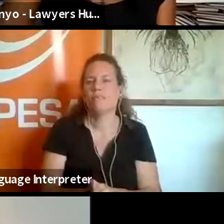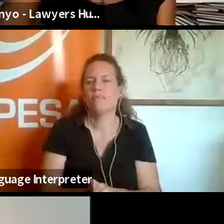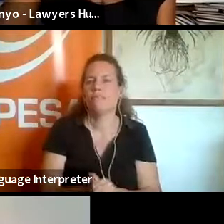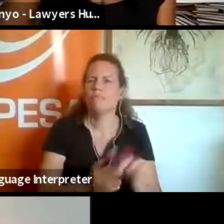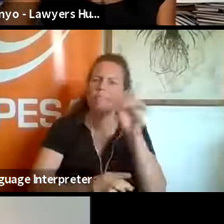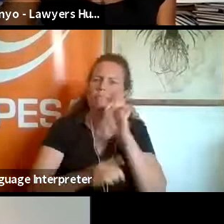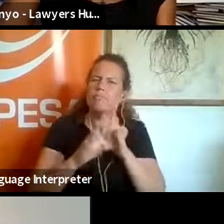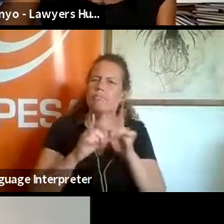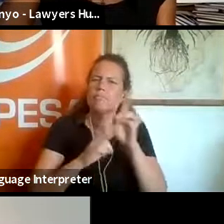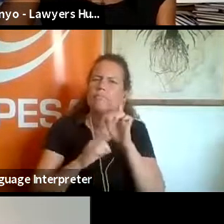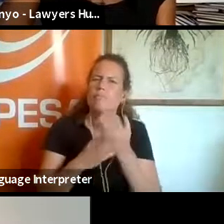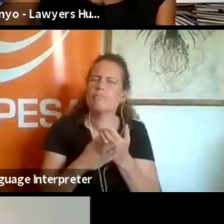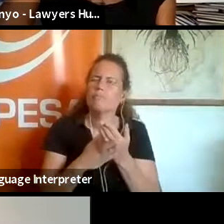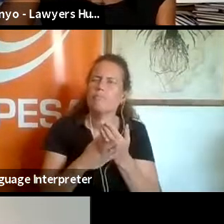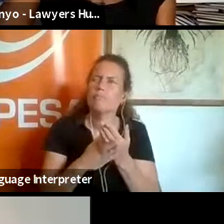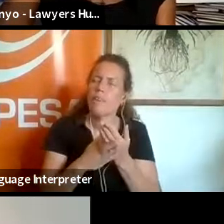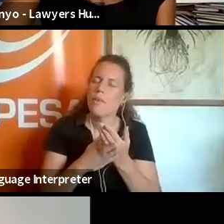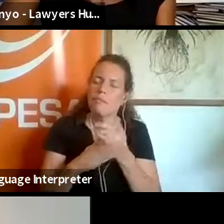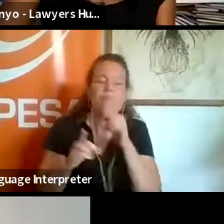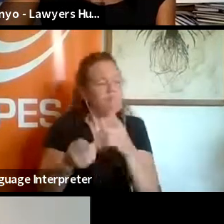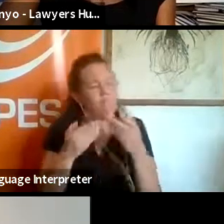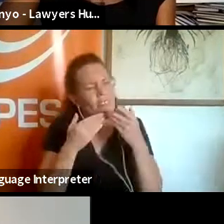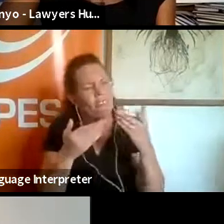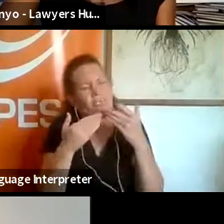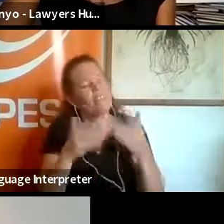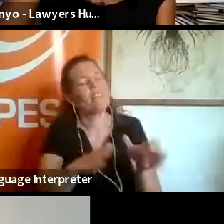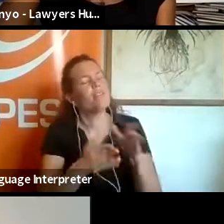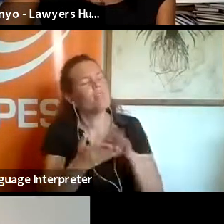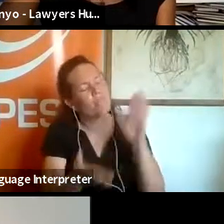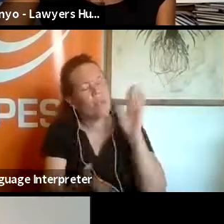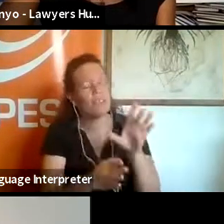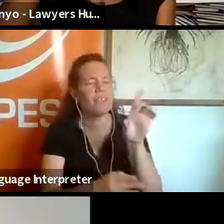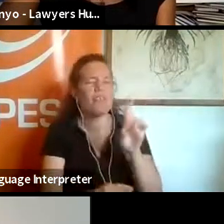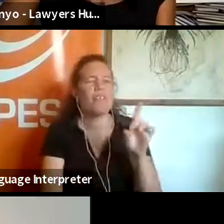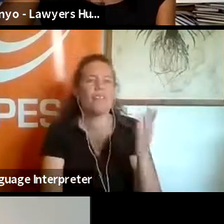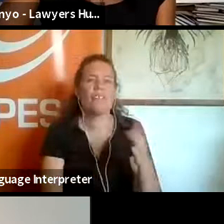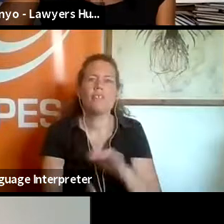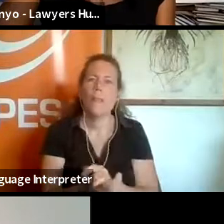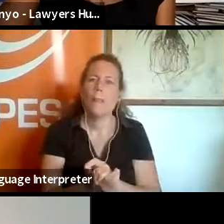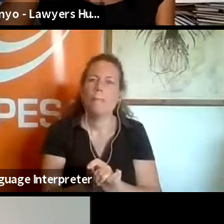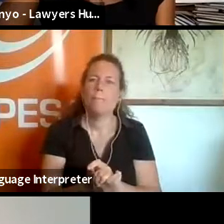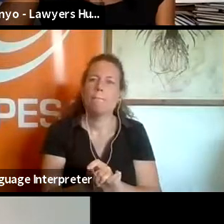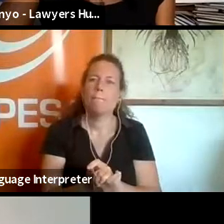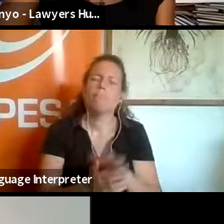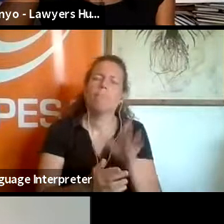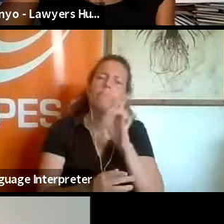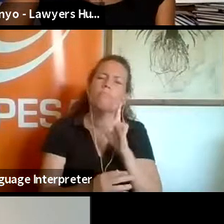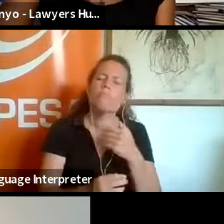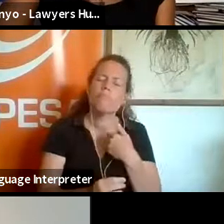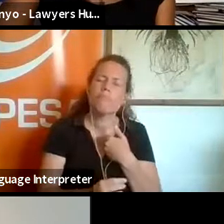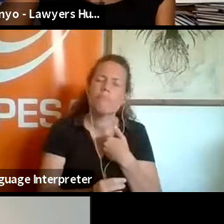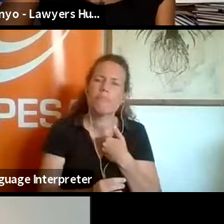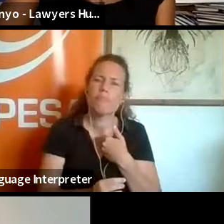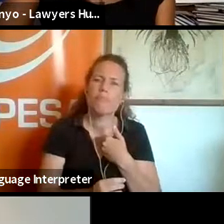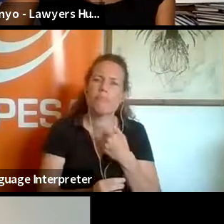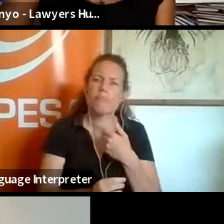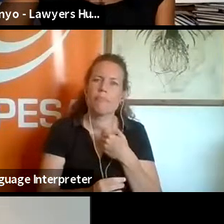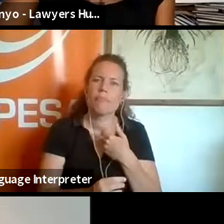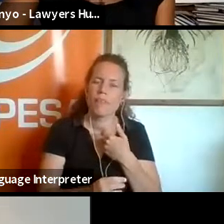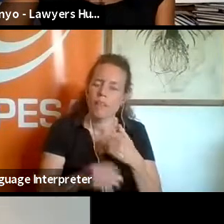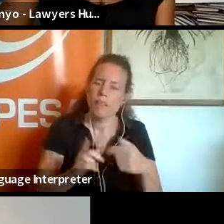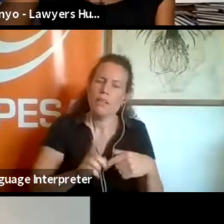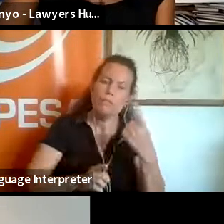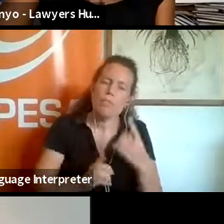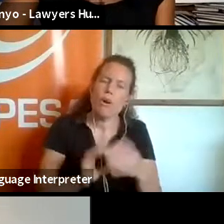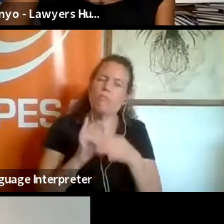Thank you so much, David. Actually, I became a little bit more familiar with the